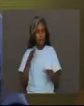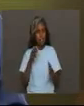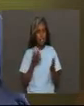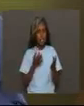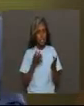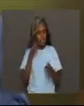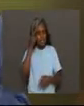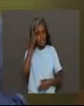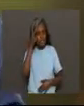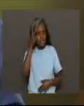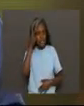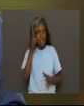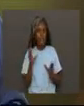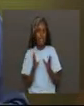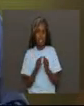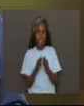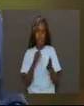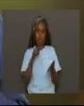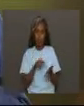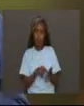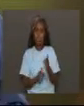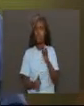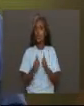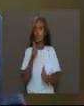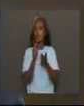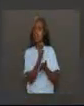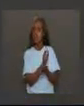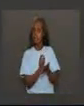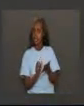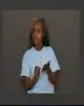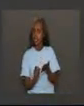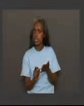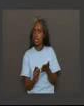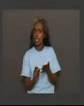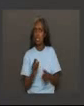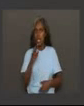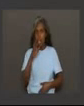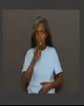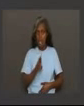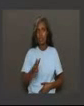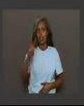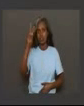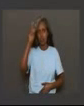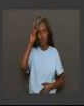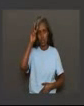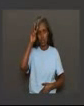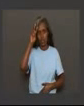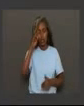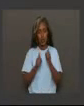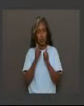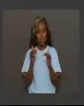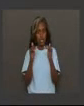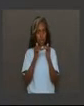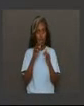considered as a set of points which can be written as r squared, which